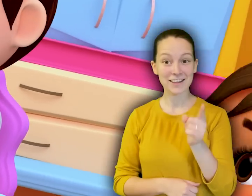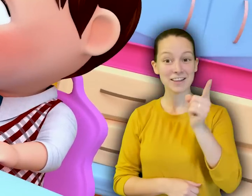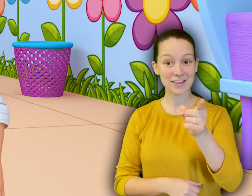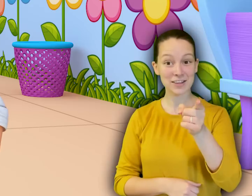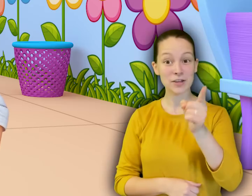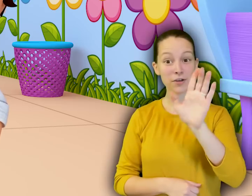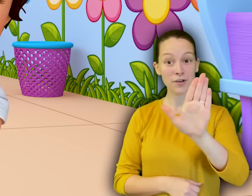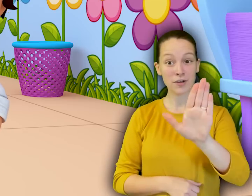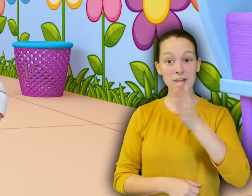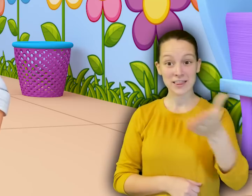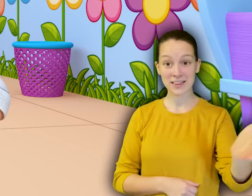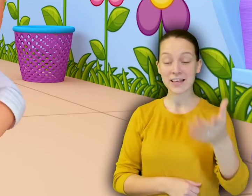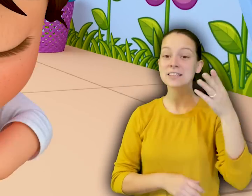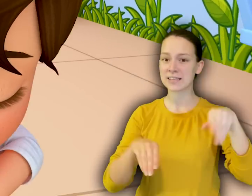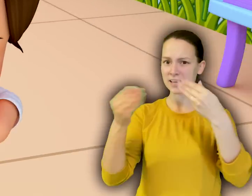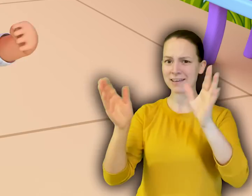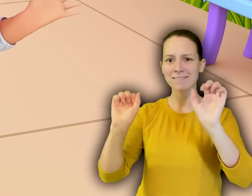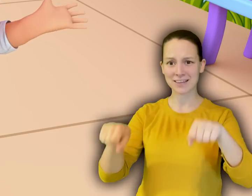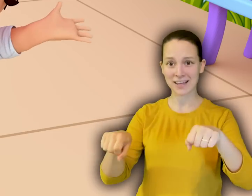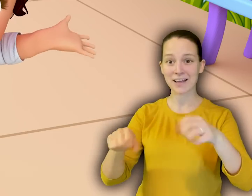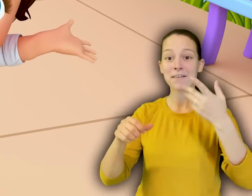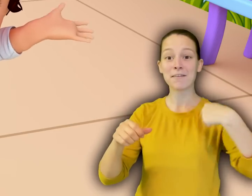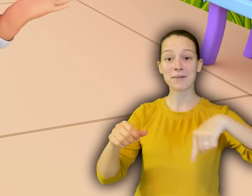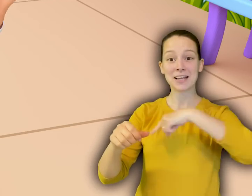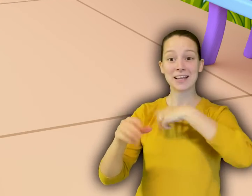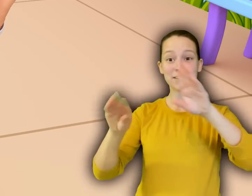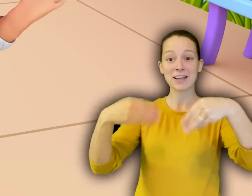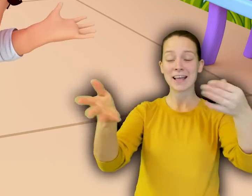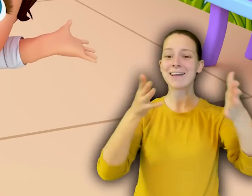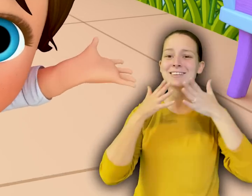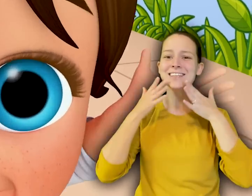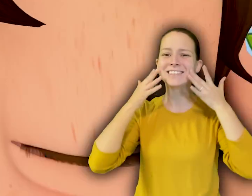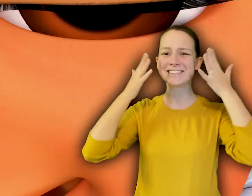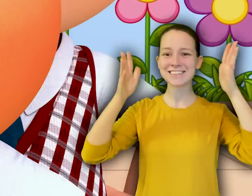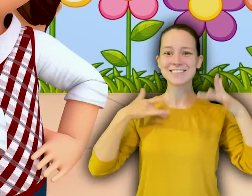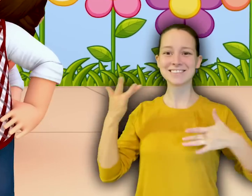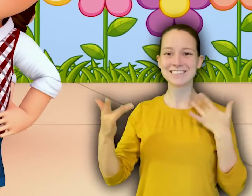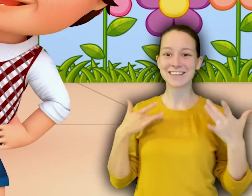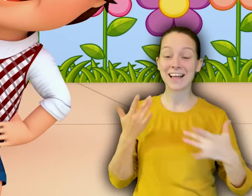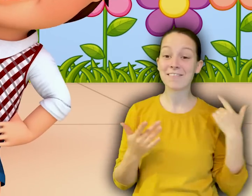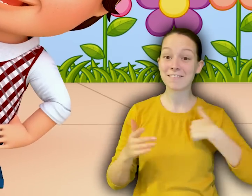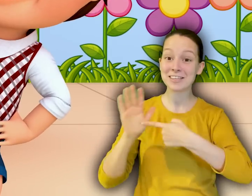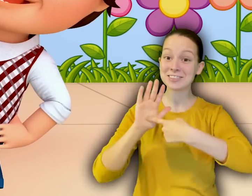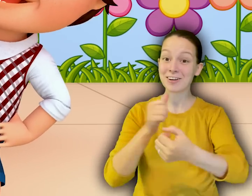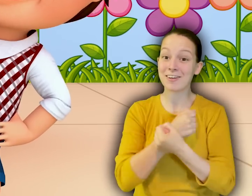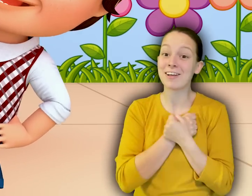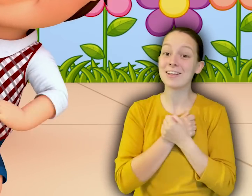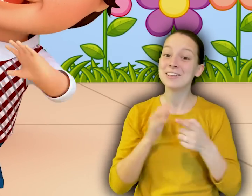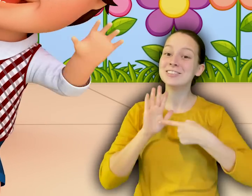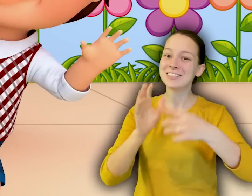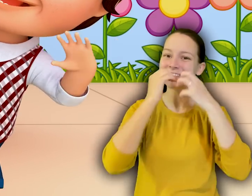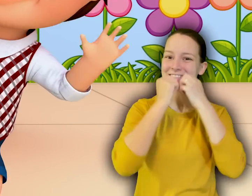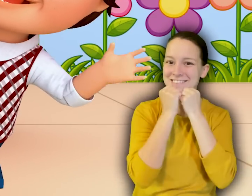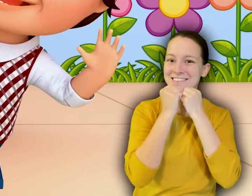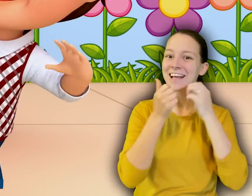advice the things that we can spare will spread Joy everywhere we will show love